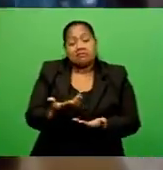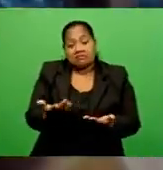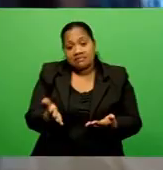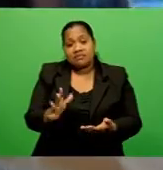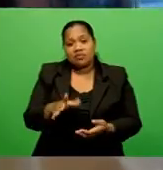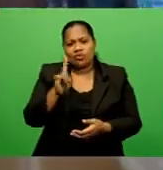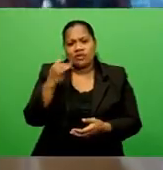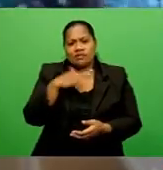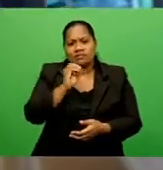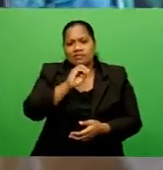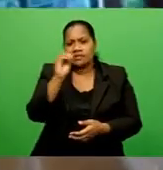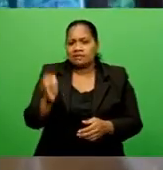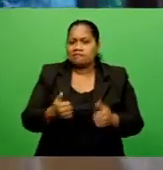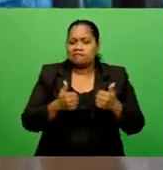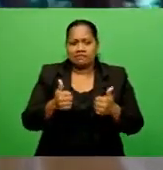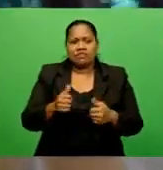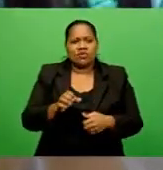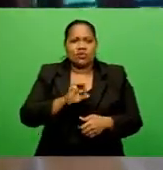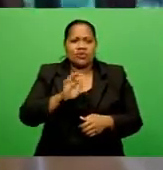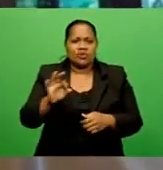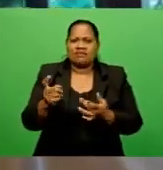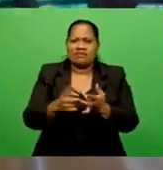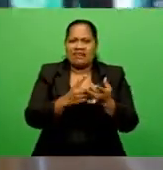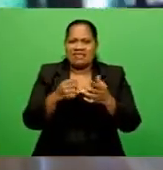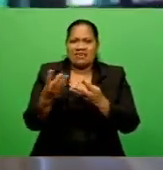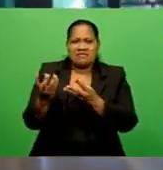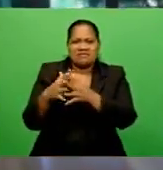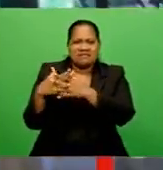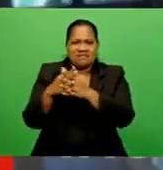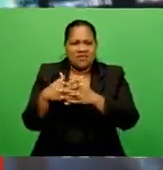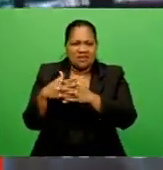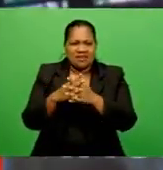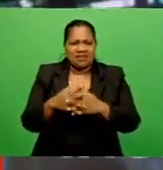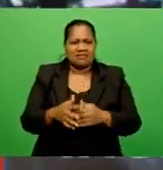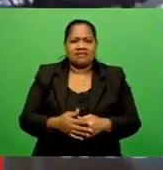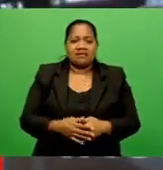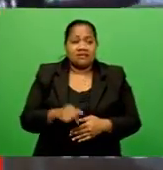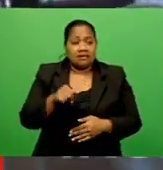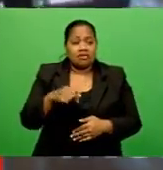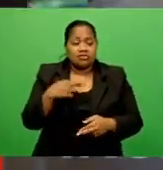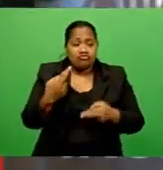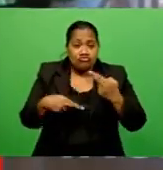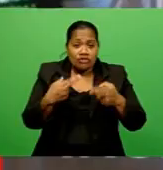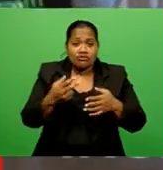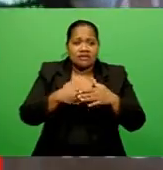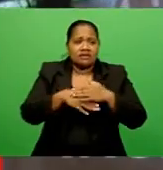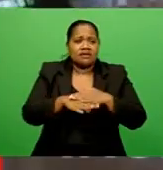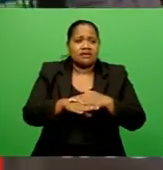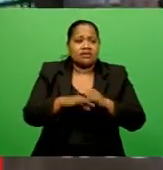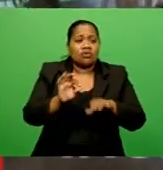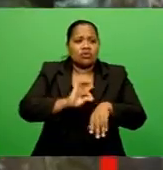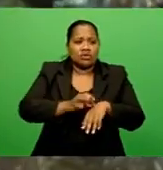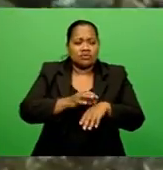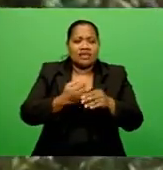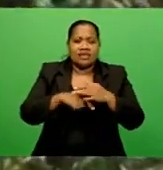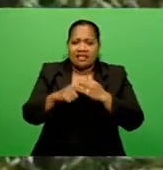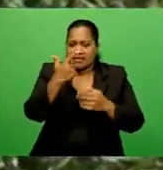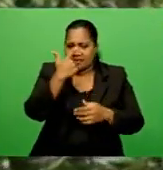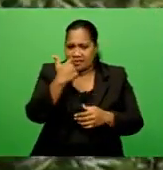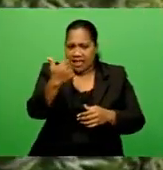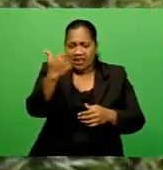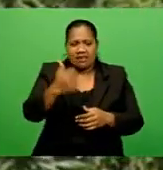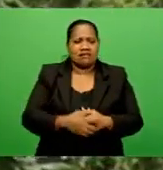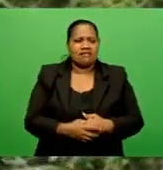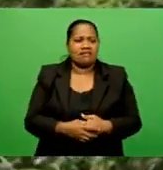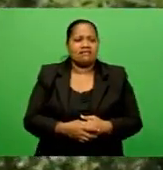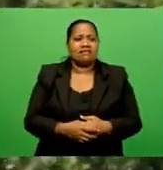hip eatery in California or one of the other U.S. states where marijuana is legal. This is a restaurant inside a hospital in Thailand. Cannabis was